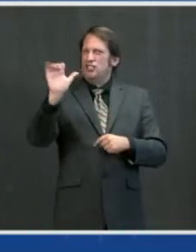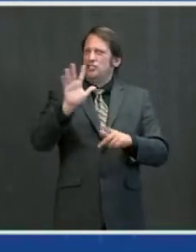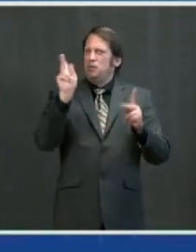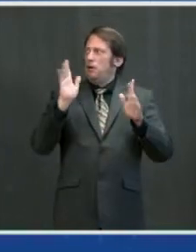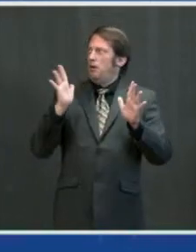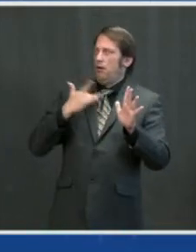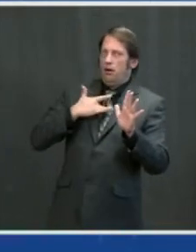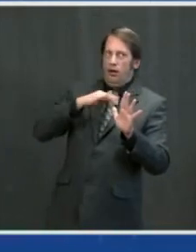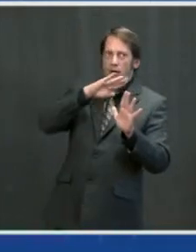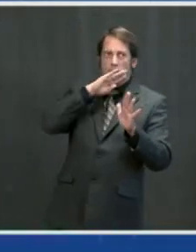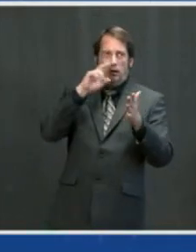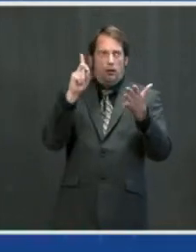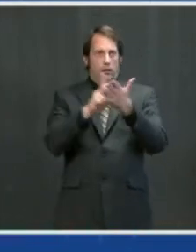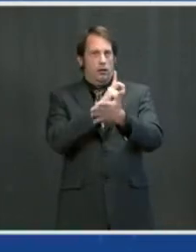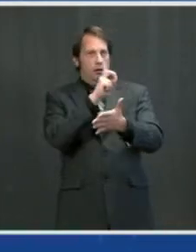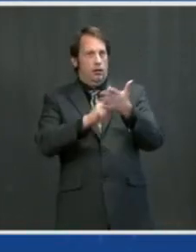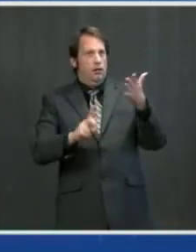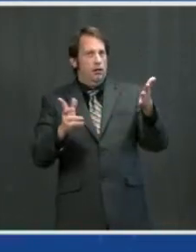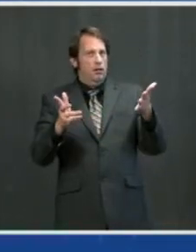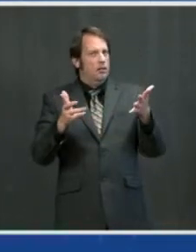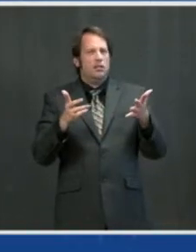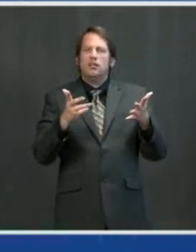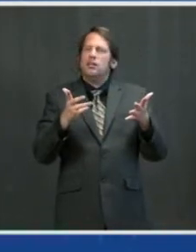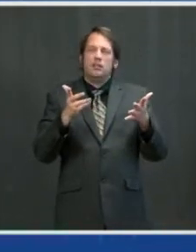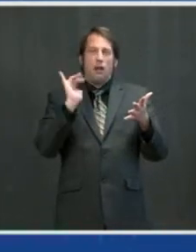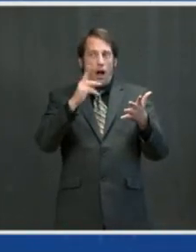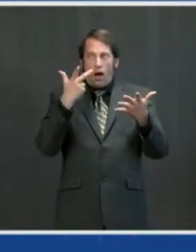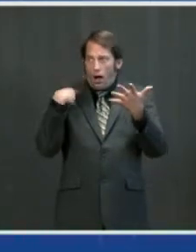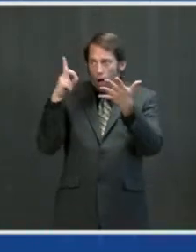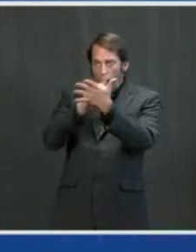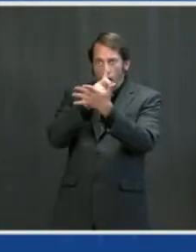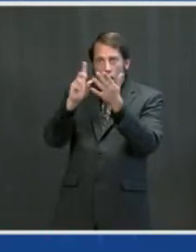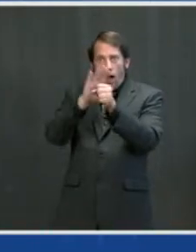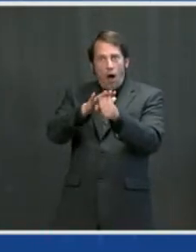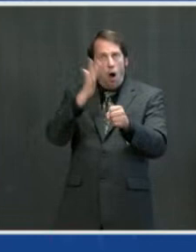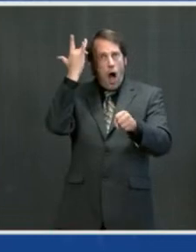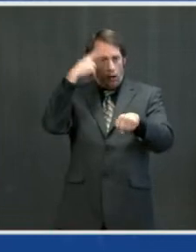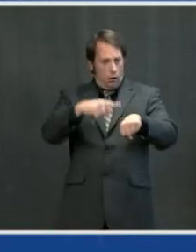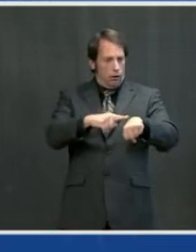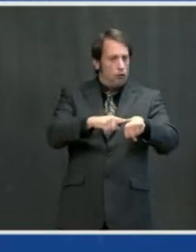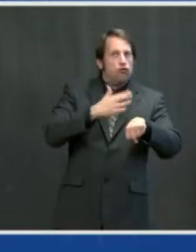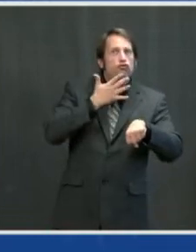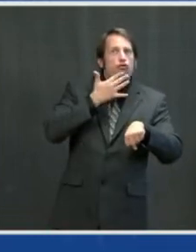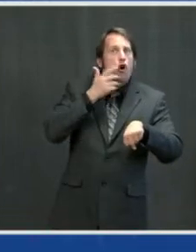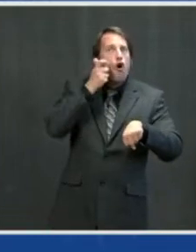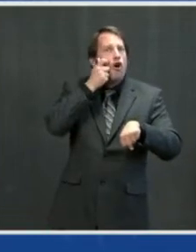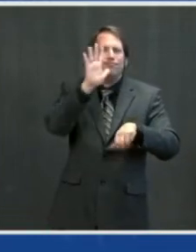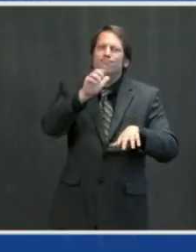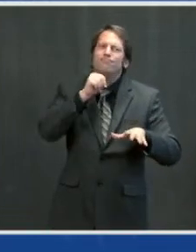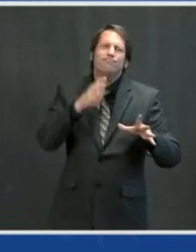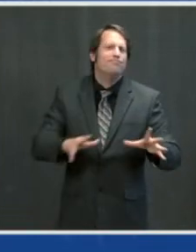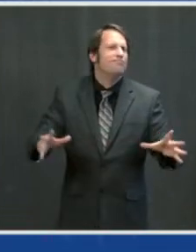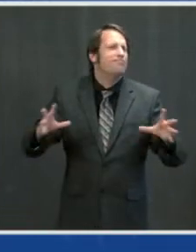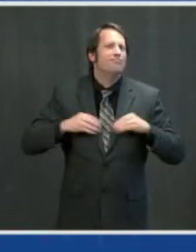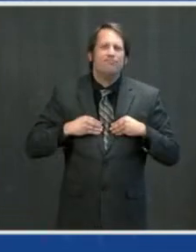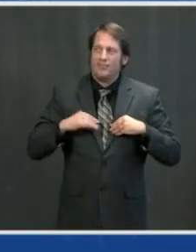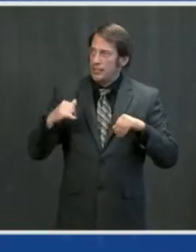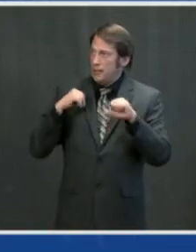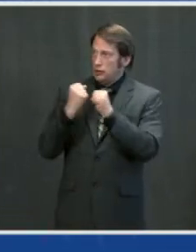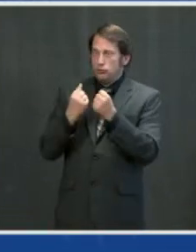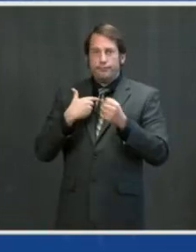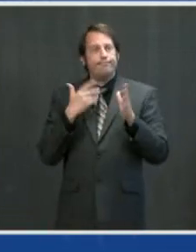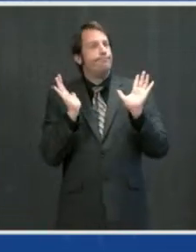by race cannot be permitted in any societies. We agreed on this